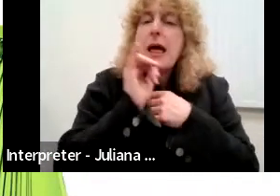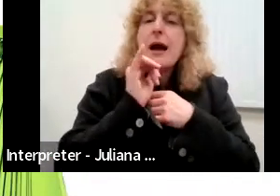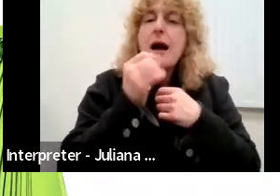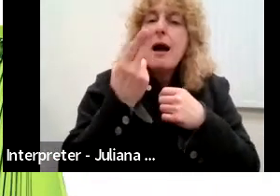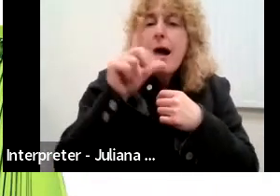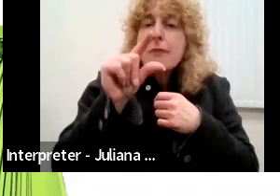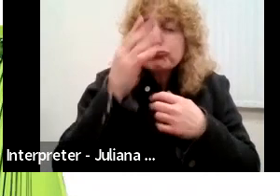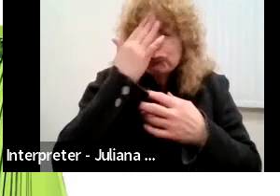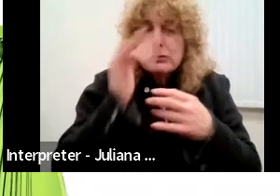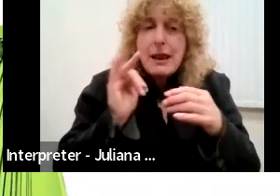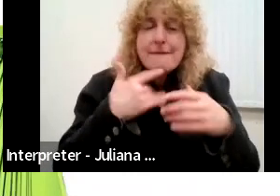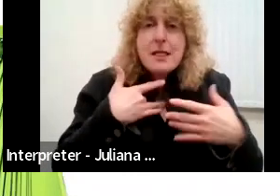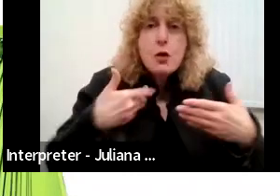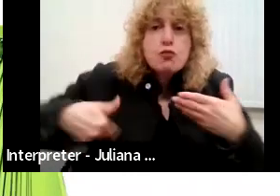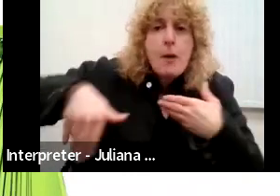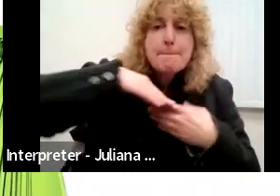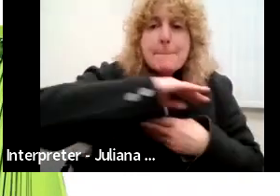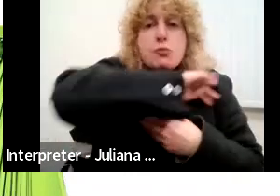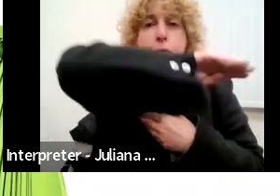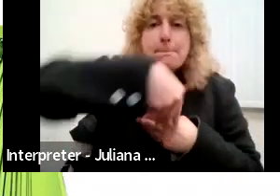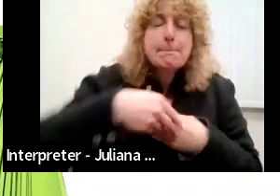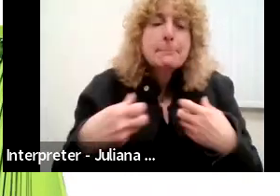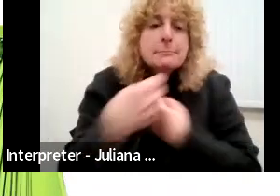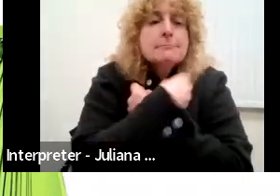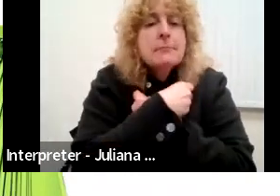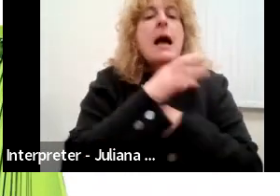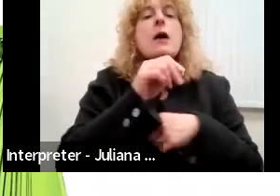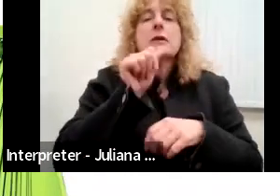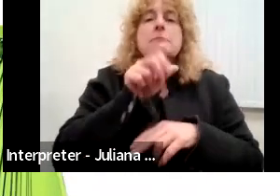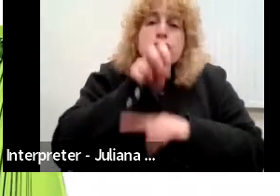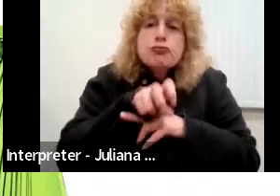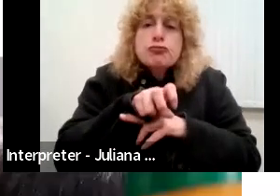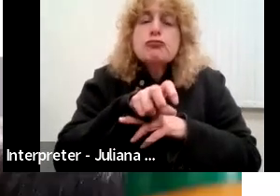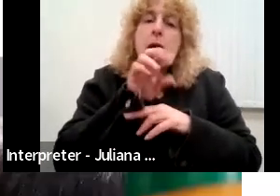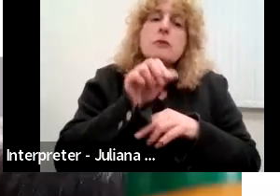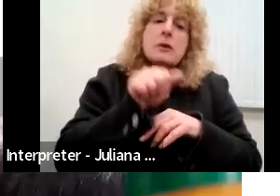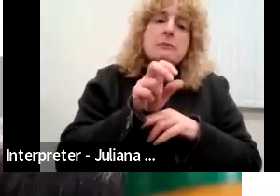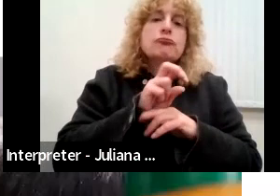wrapped in it and you can sit in the hammock and you can rock back and forth.